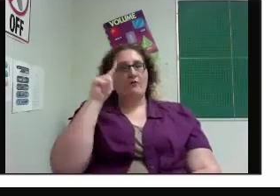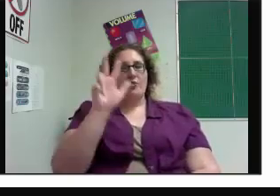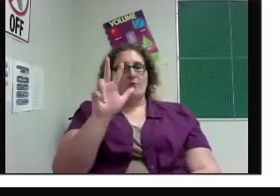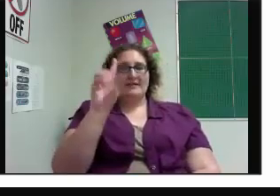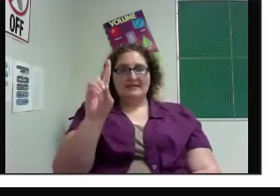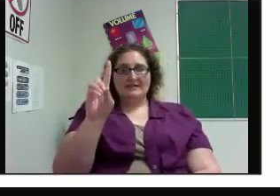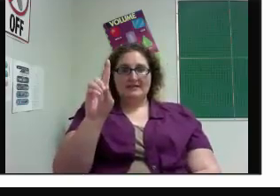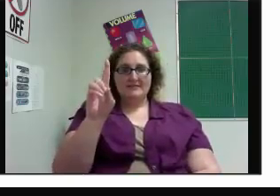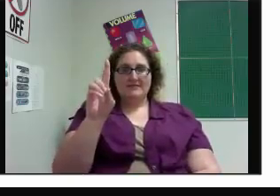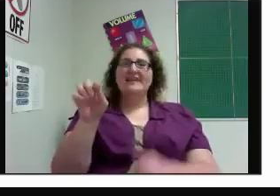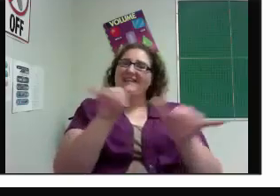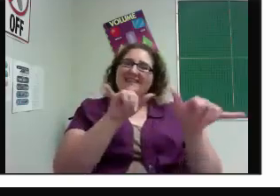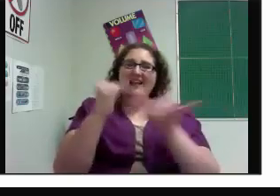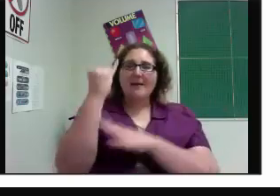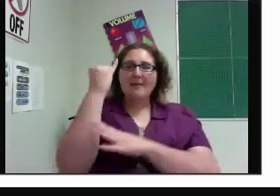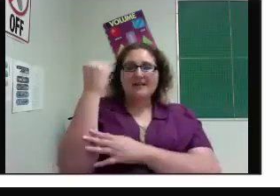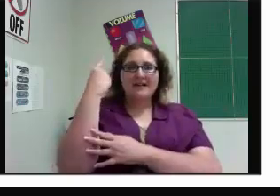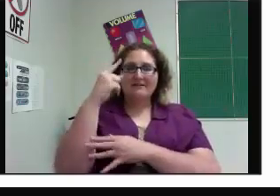Space